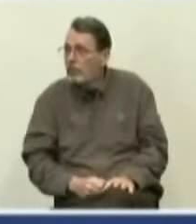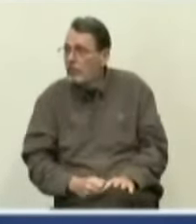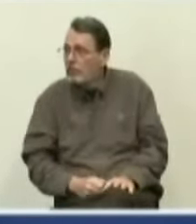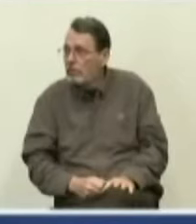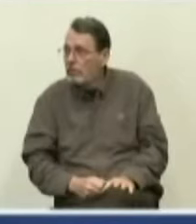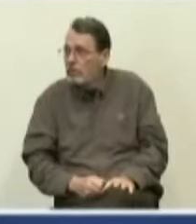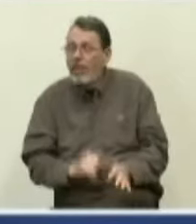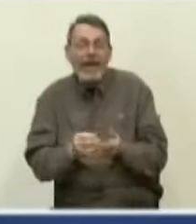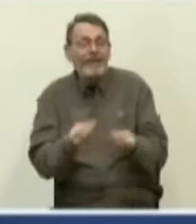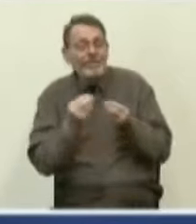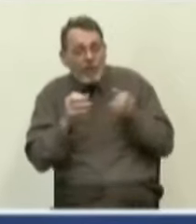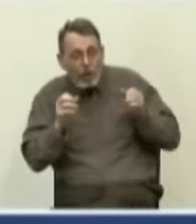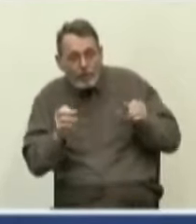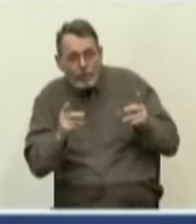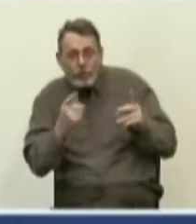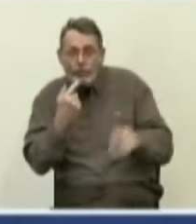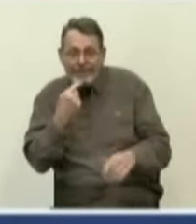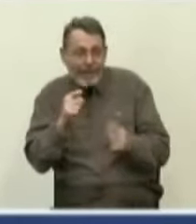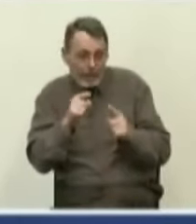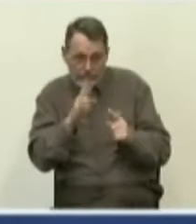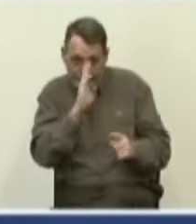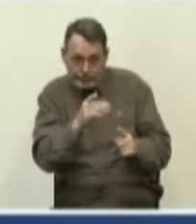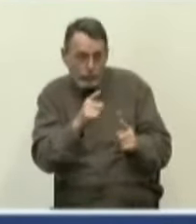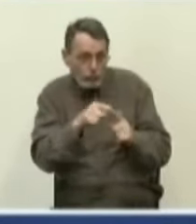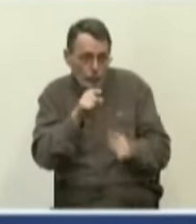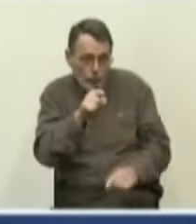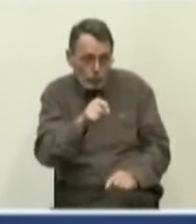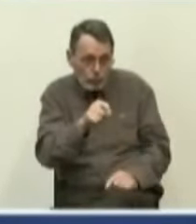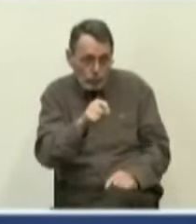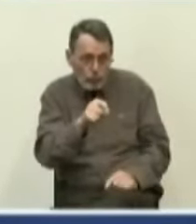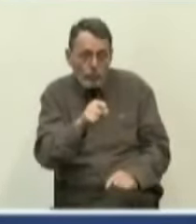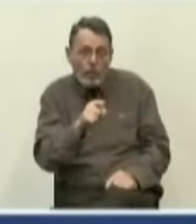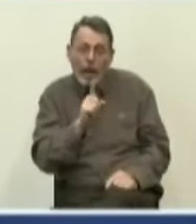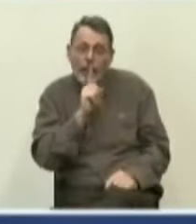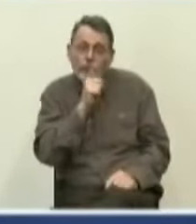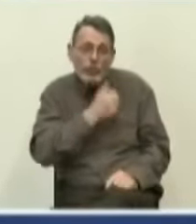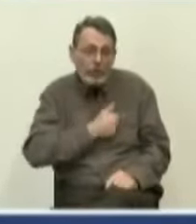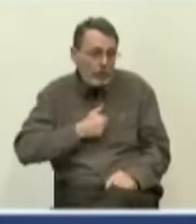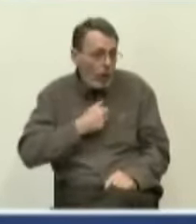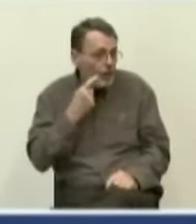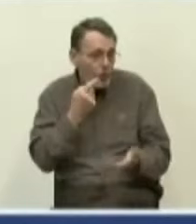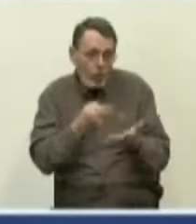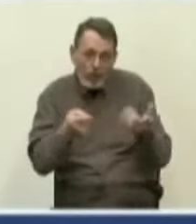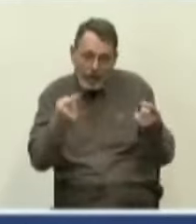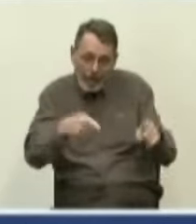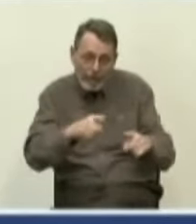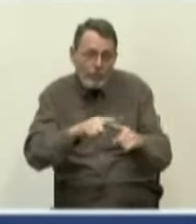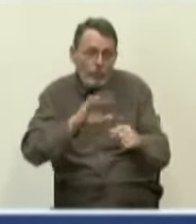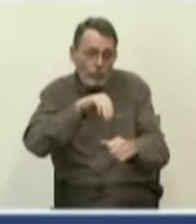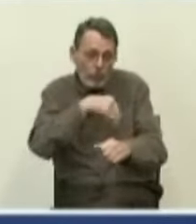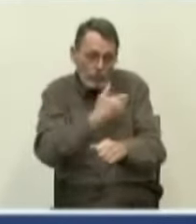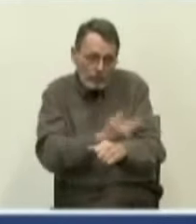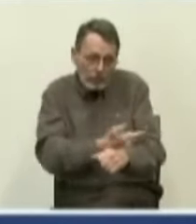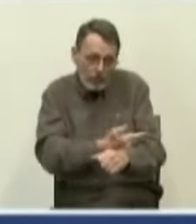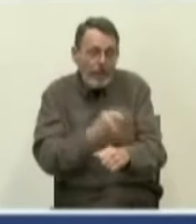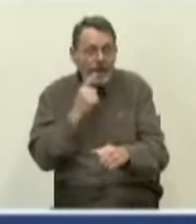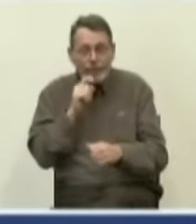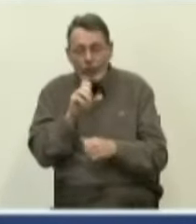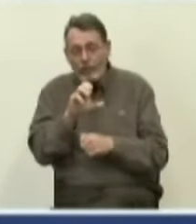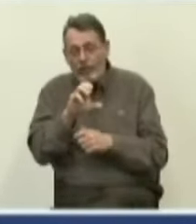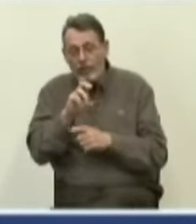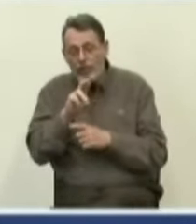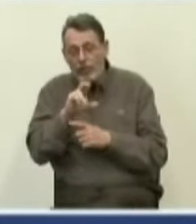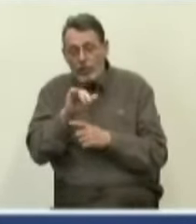Because it gives me an opportunity to say this to you, that I'm truly sorry for what happened to your son. And as far as the criminal